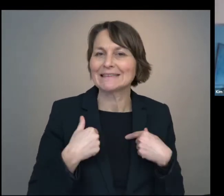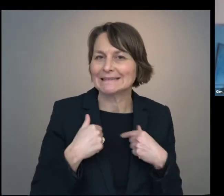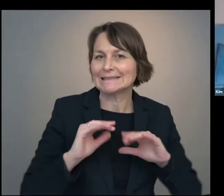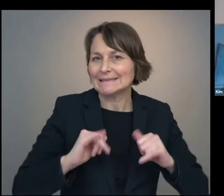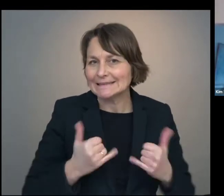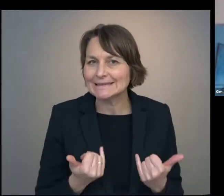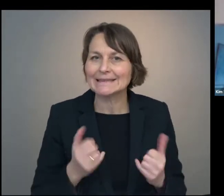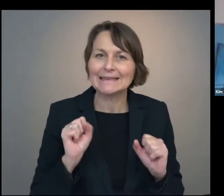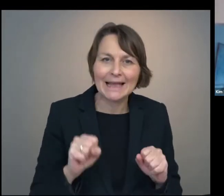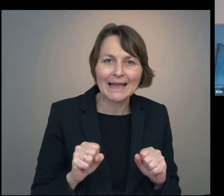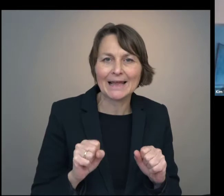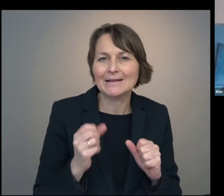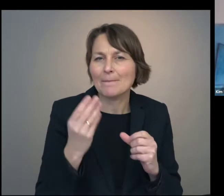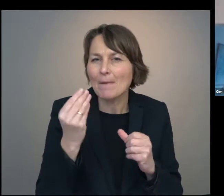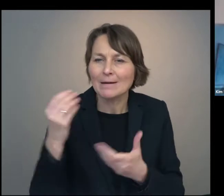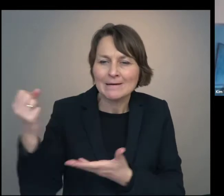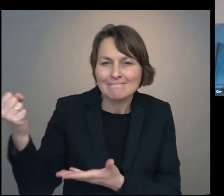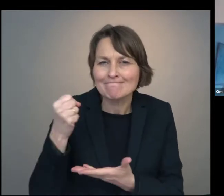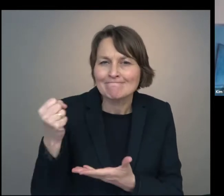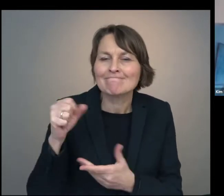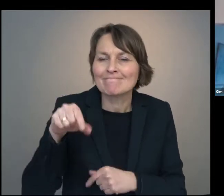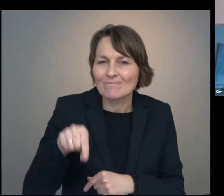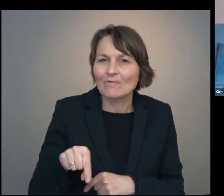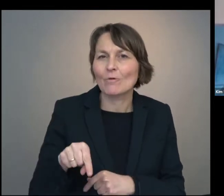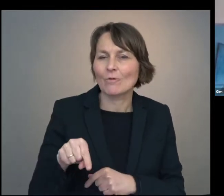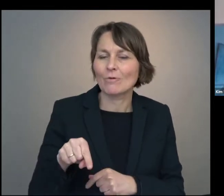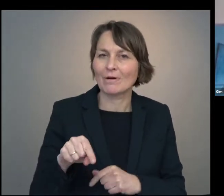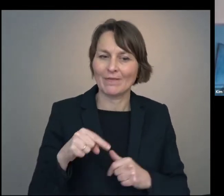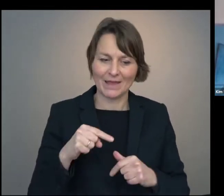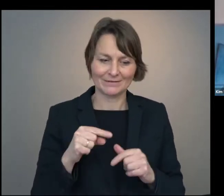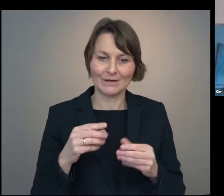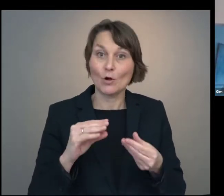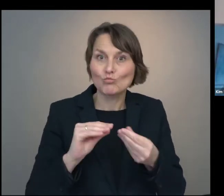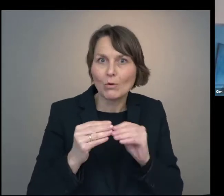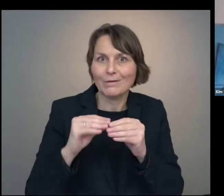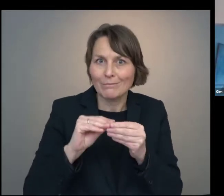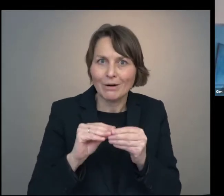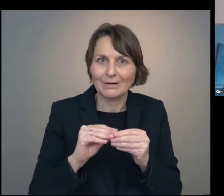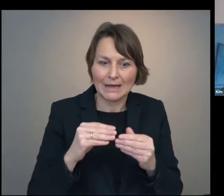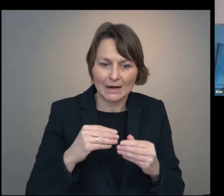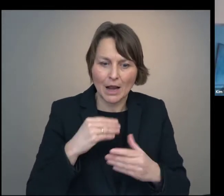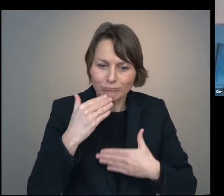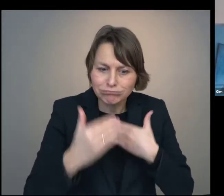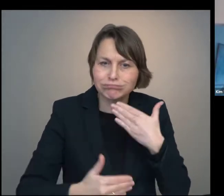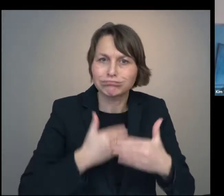some funding to keep the project rolling.